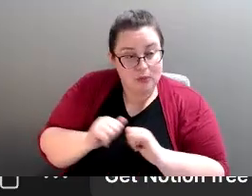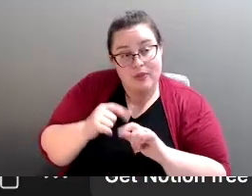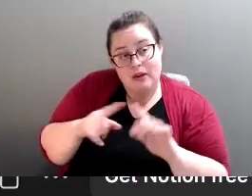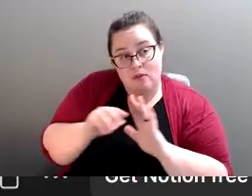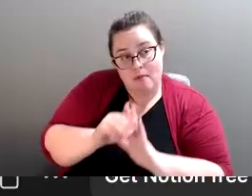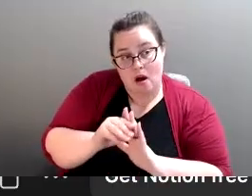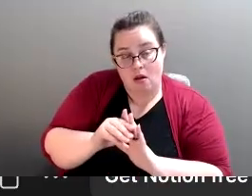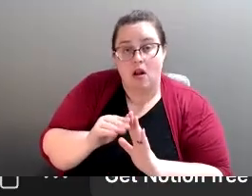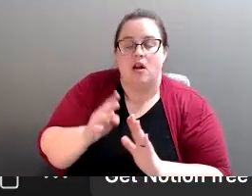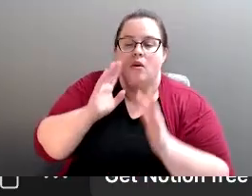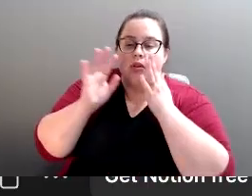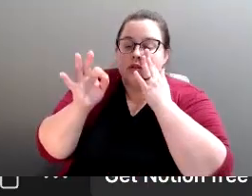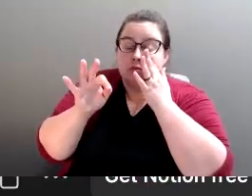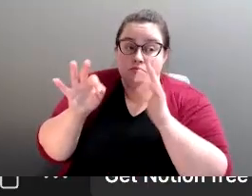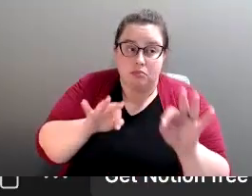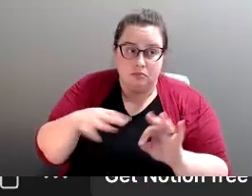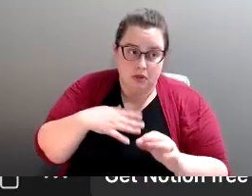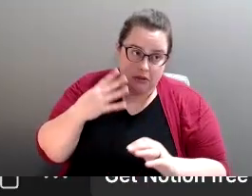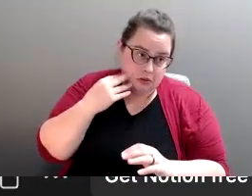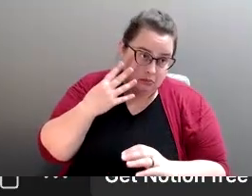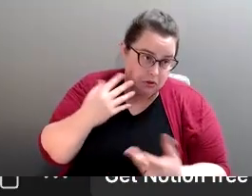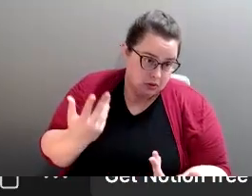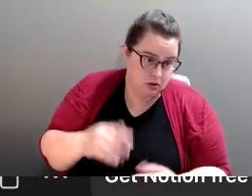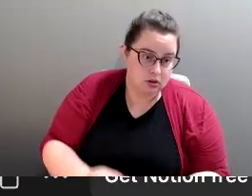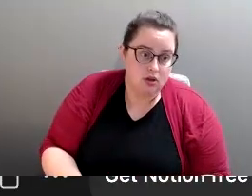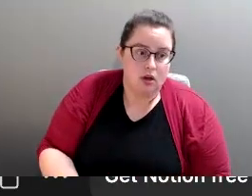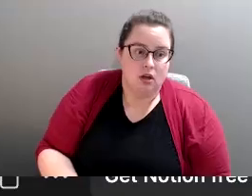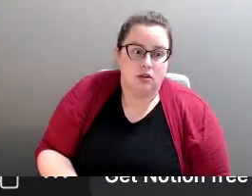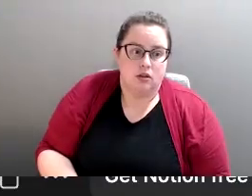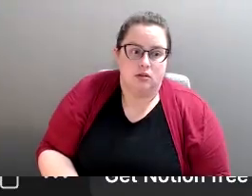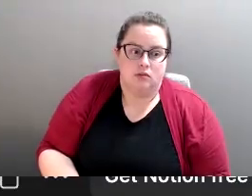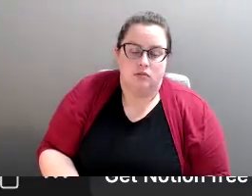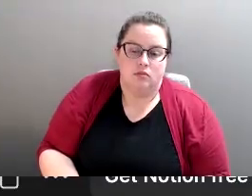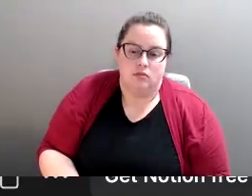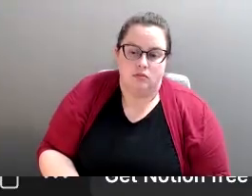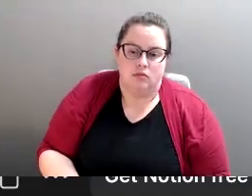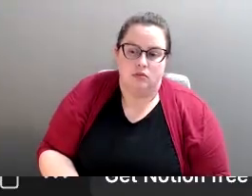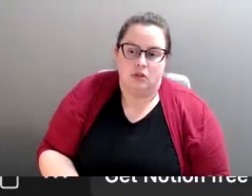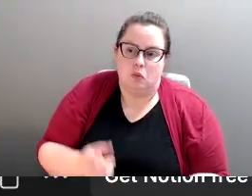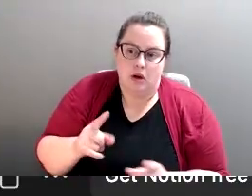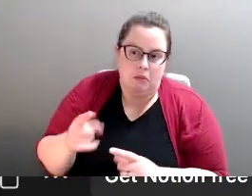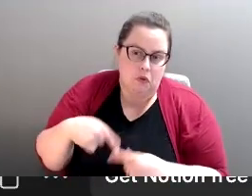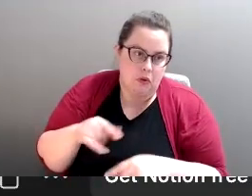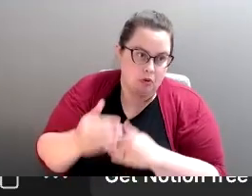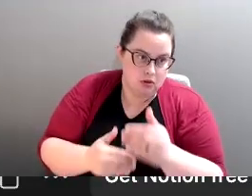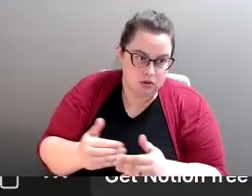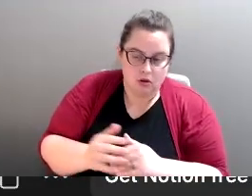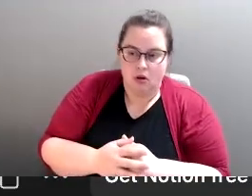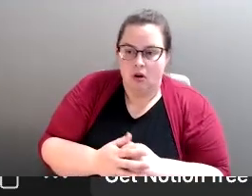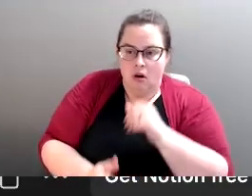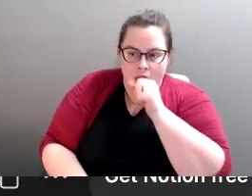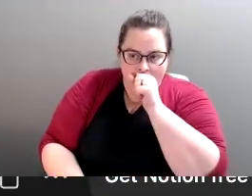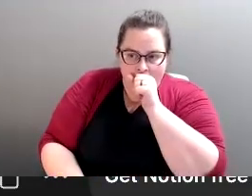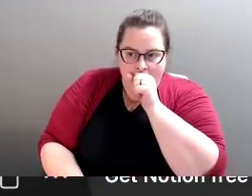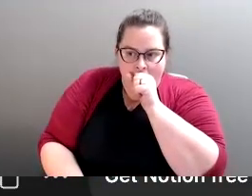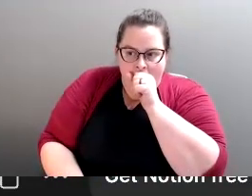model. And I'll tell you about my experience of that, and what happened in that process. Ask for a lot of things, right?